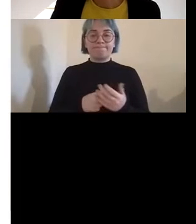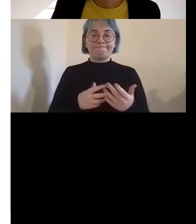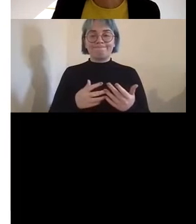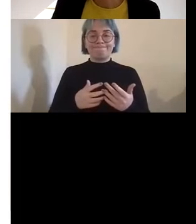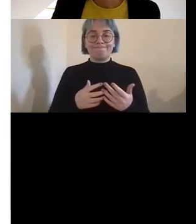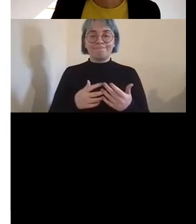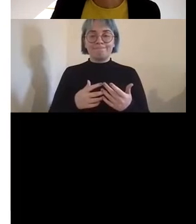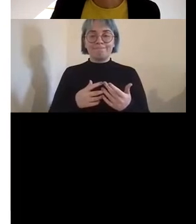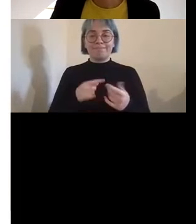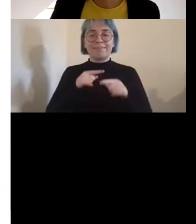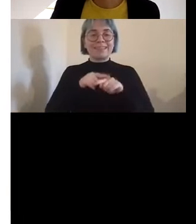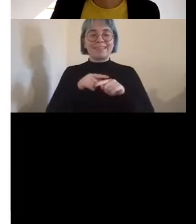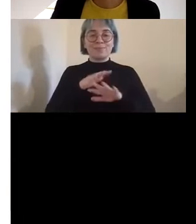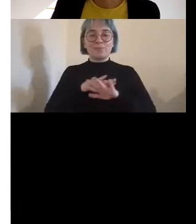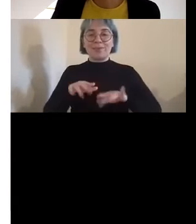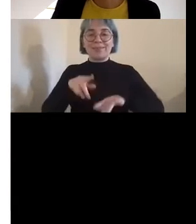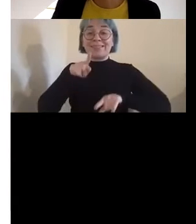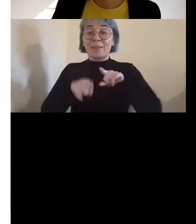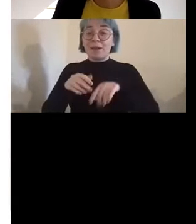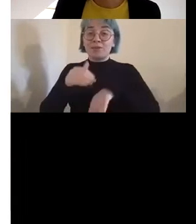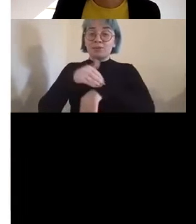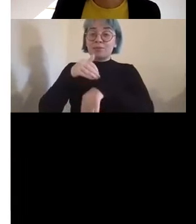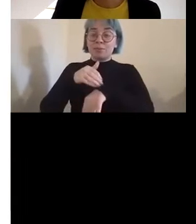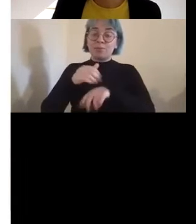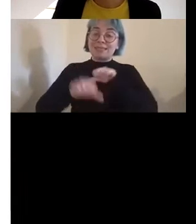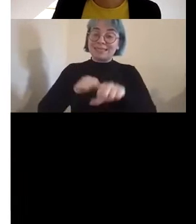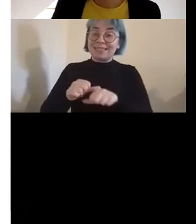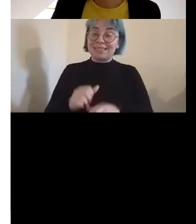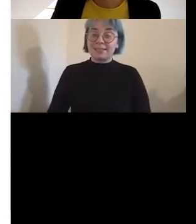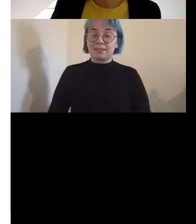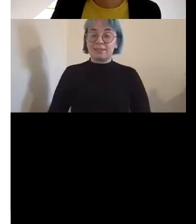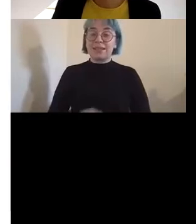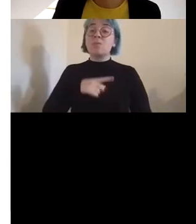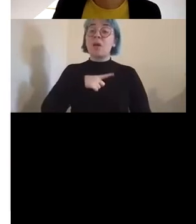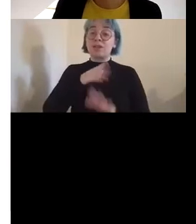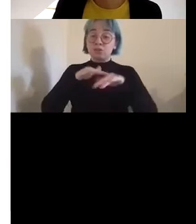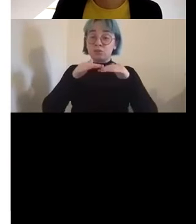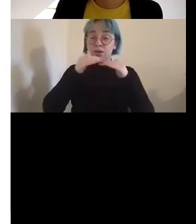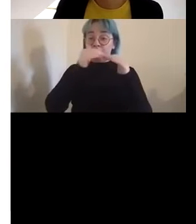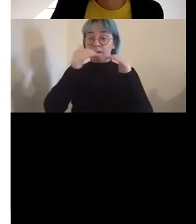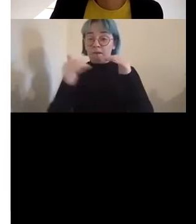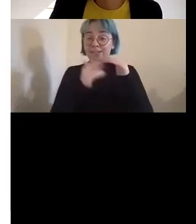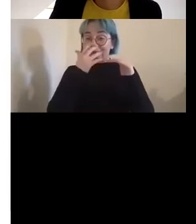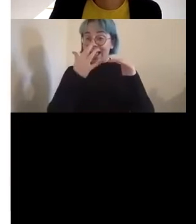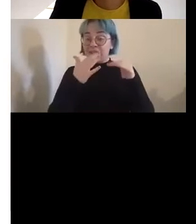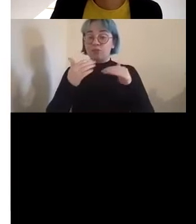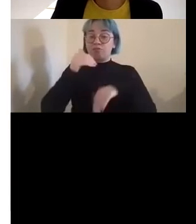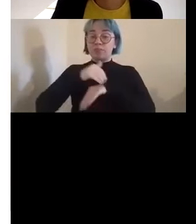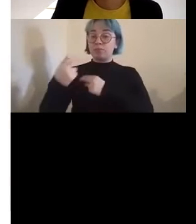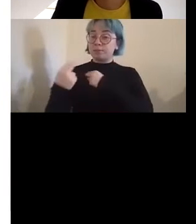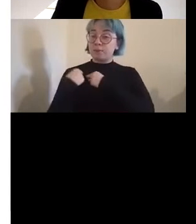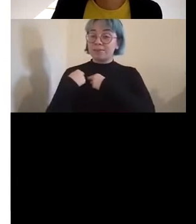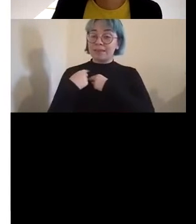these are not similar to criminal proceedings. And so that's why also children that are below the age of criminal responsibility